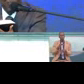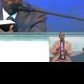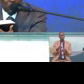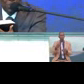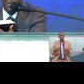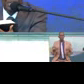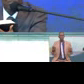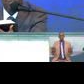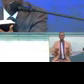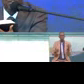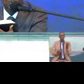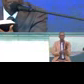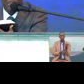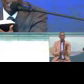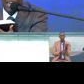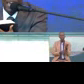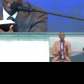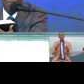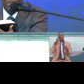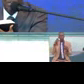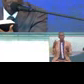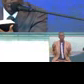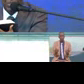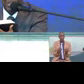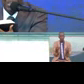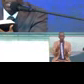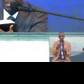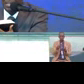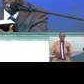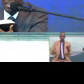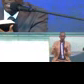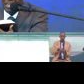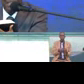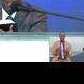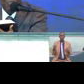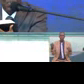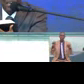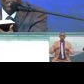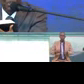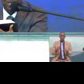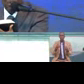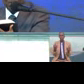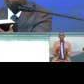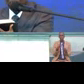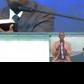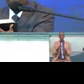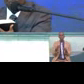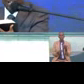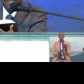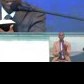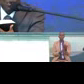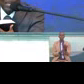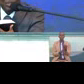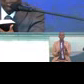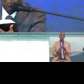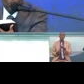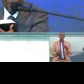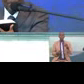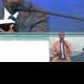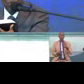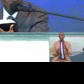sinful flesh and for sin, condemned sin in the flesh. Look at